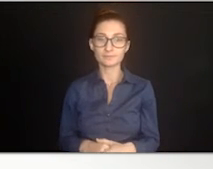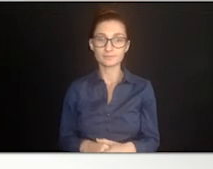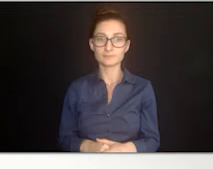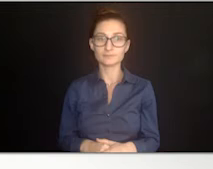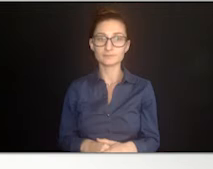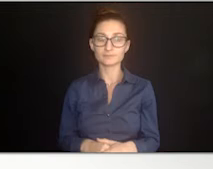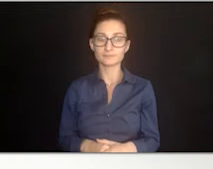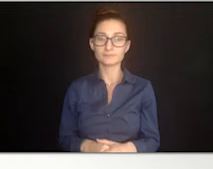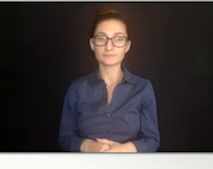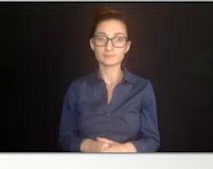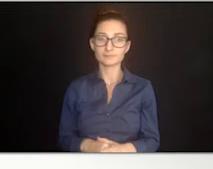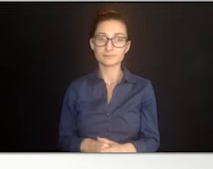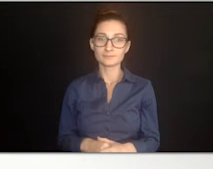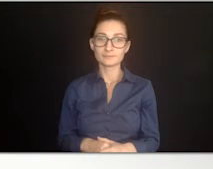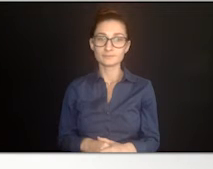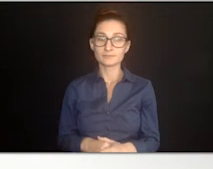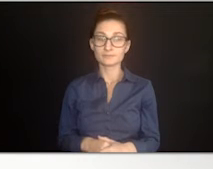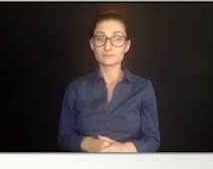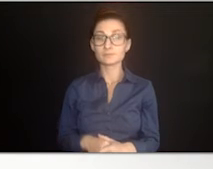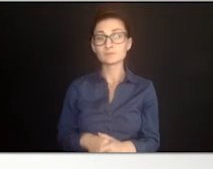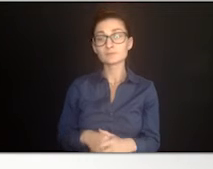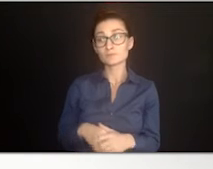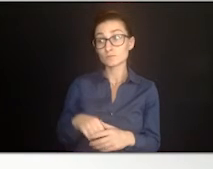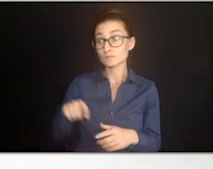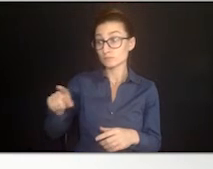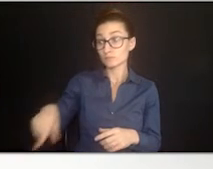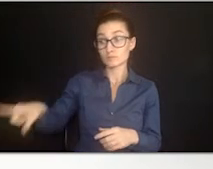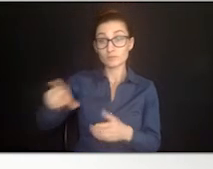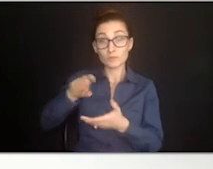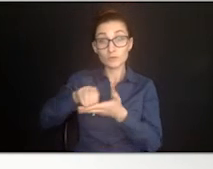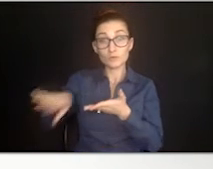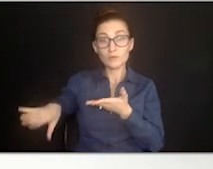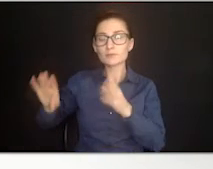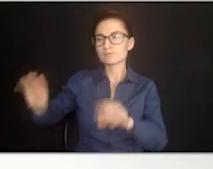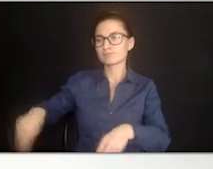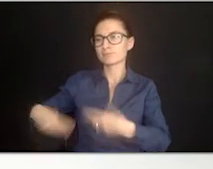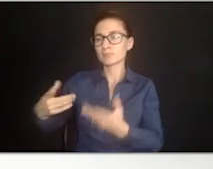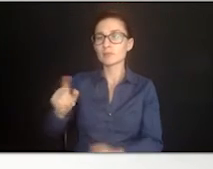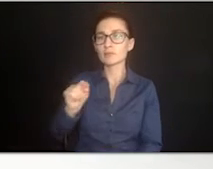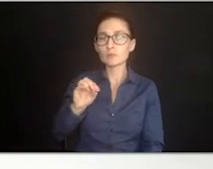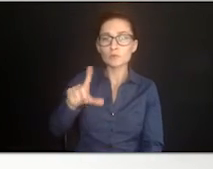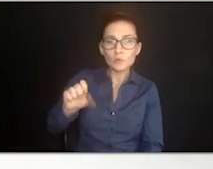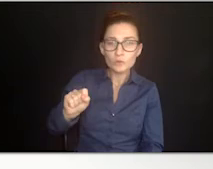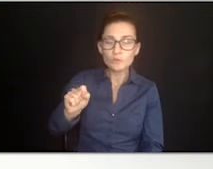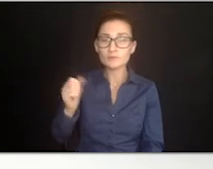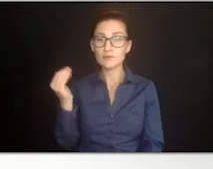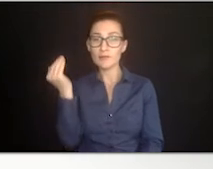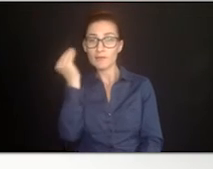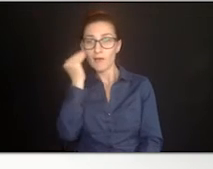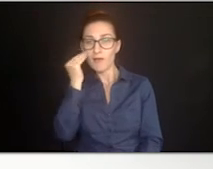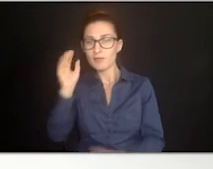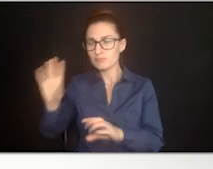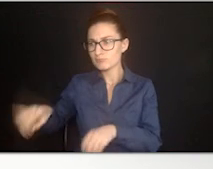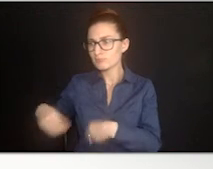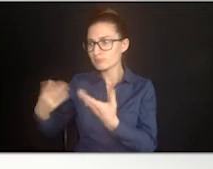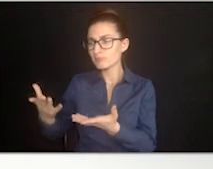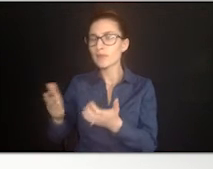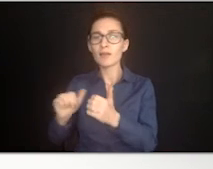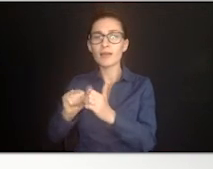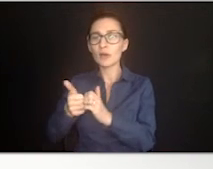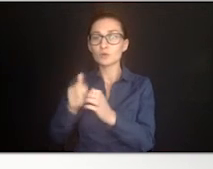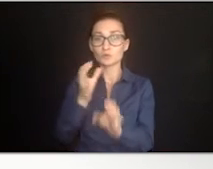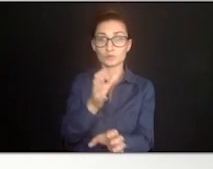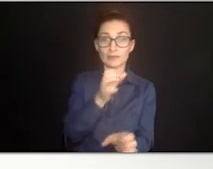Looking at giving the students the tools and the knowledge needed to obtain and retain employment.